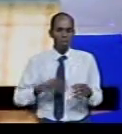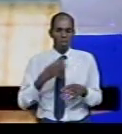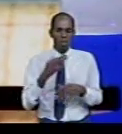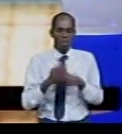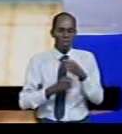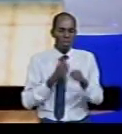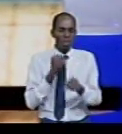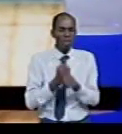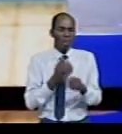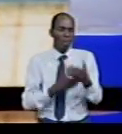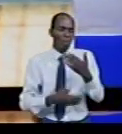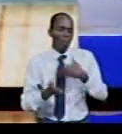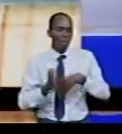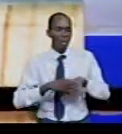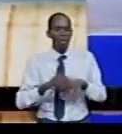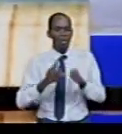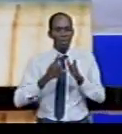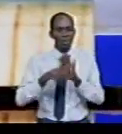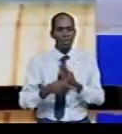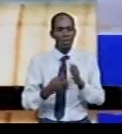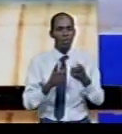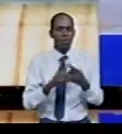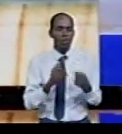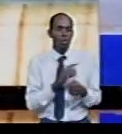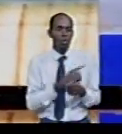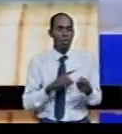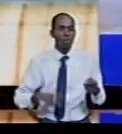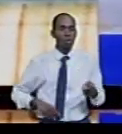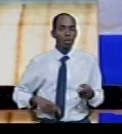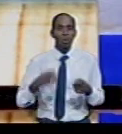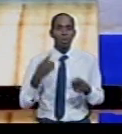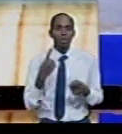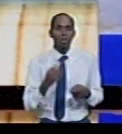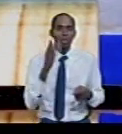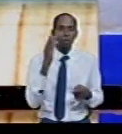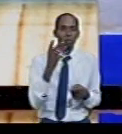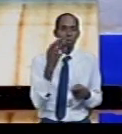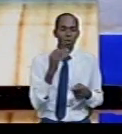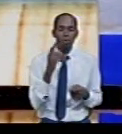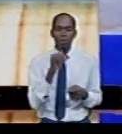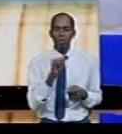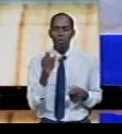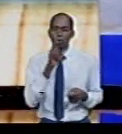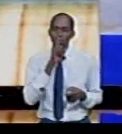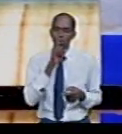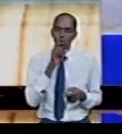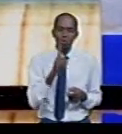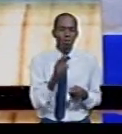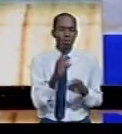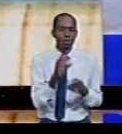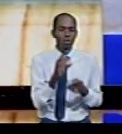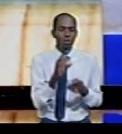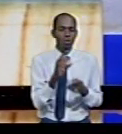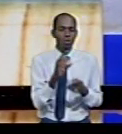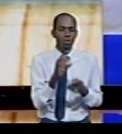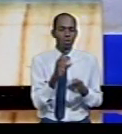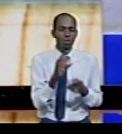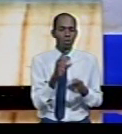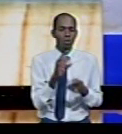came to the Lord. The testimony of a truly converted and truly saved soul. Three things here. Number